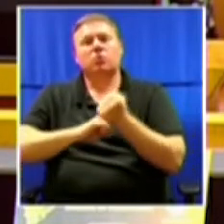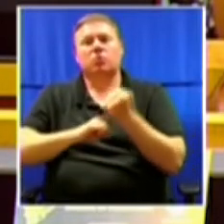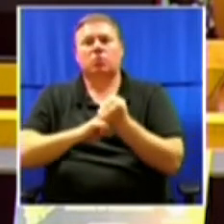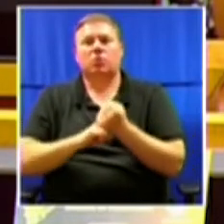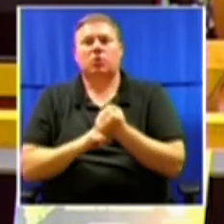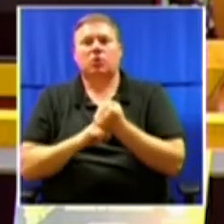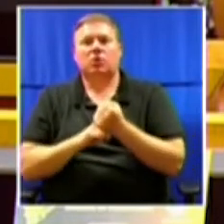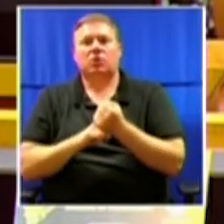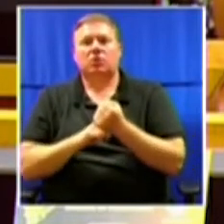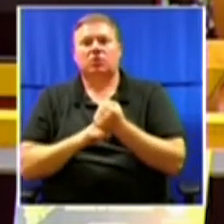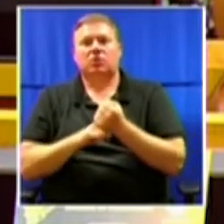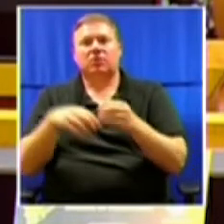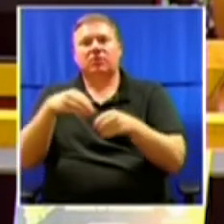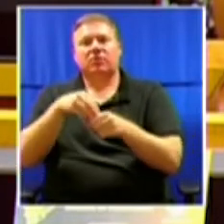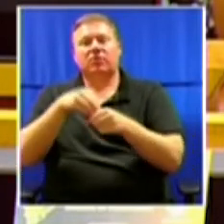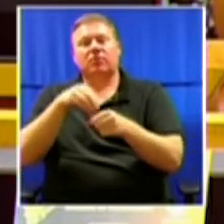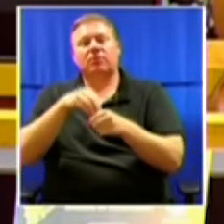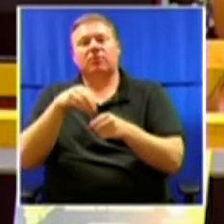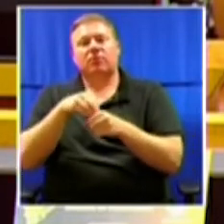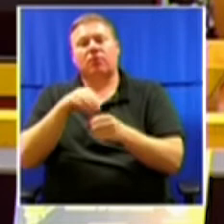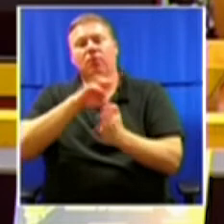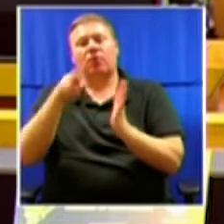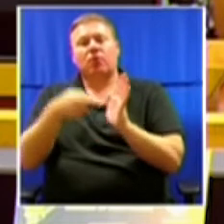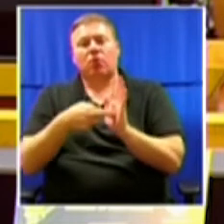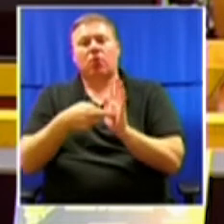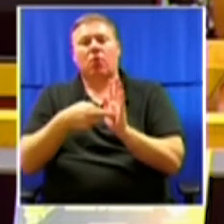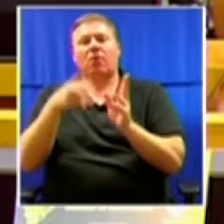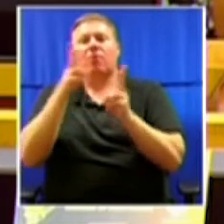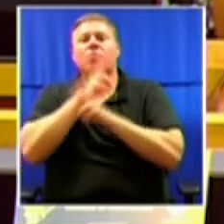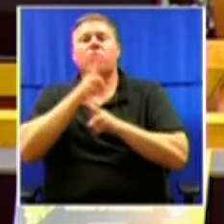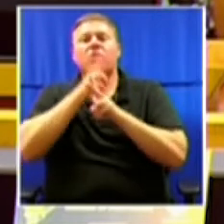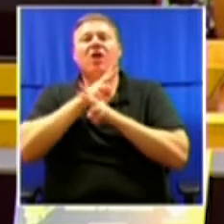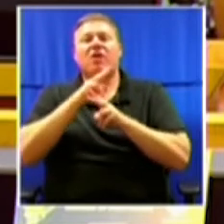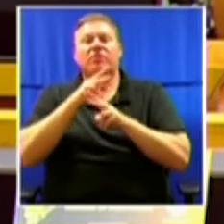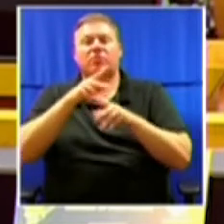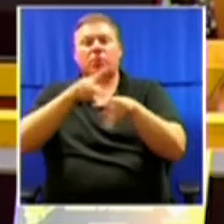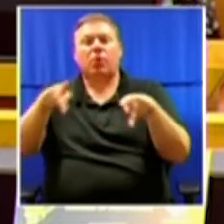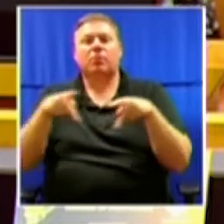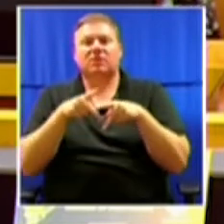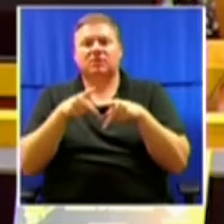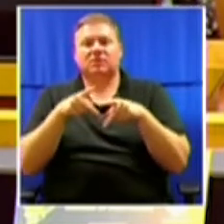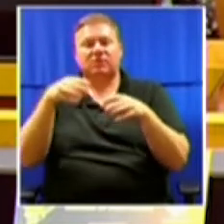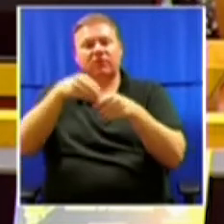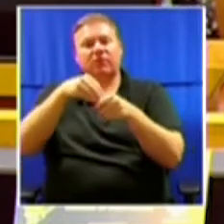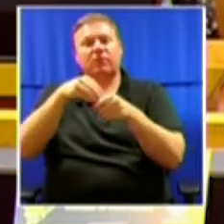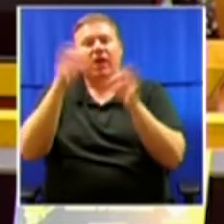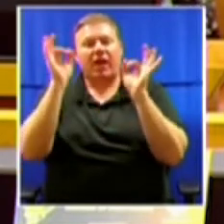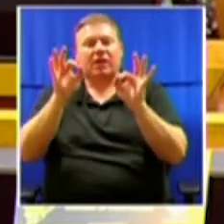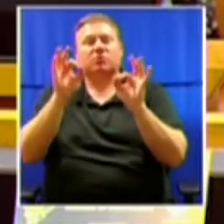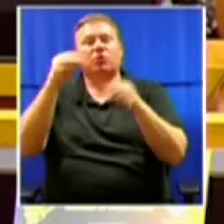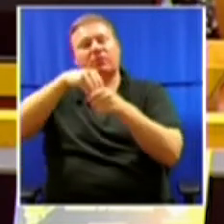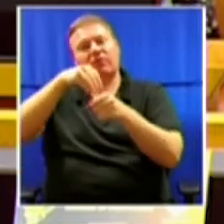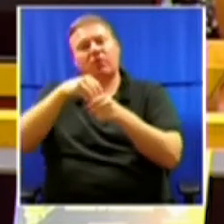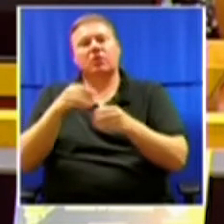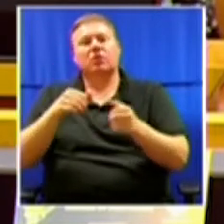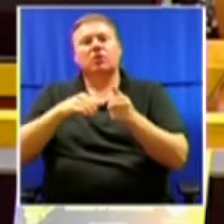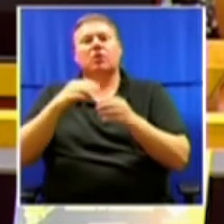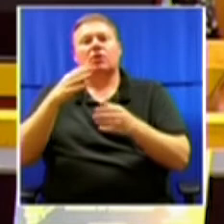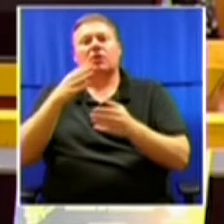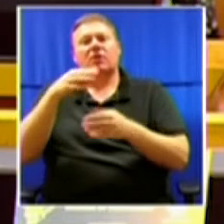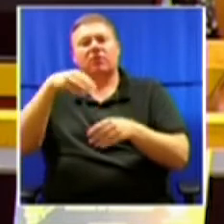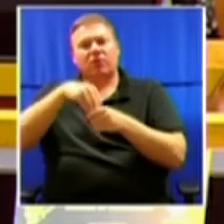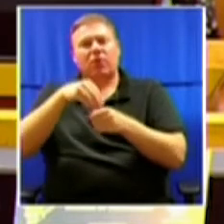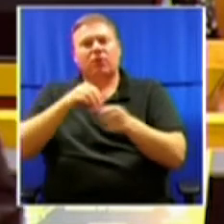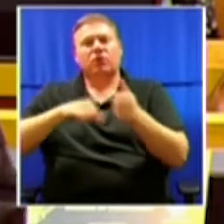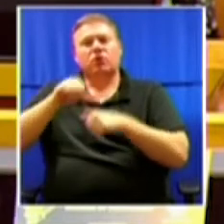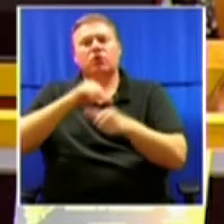the role that your private property experts will have to bring to the fore. And I think that is part of the social compact which